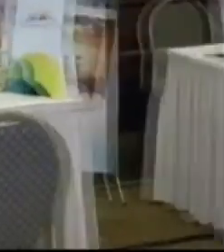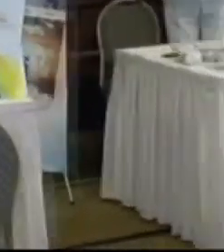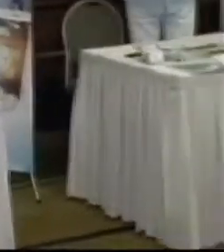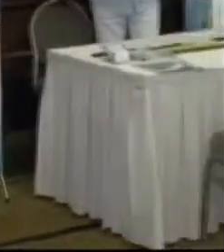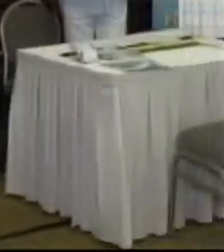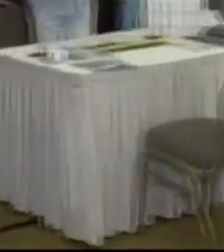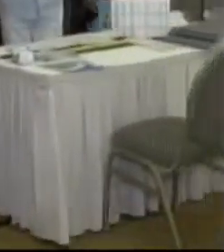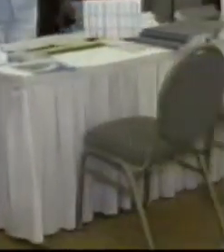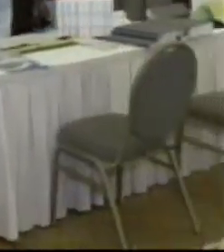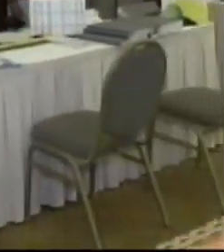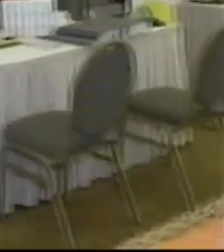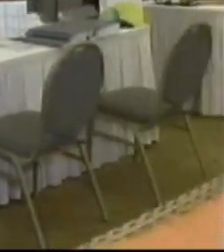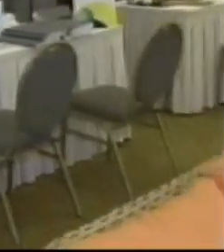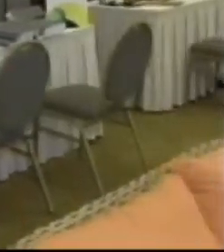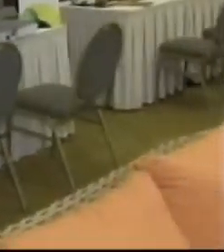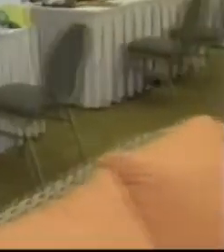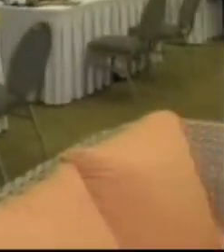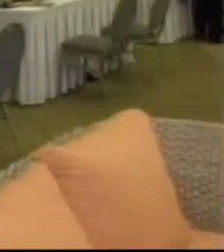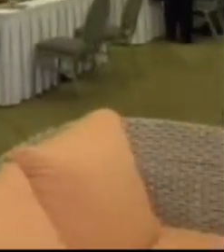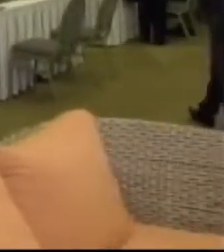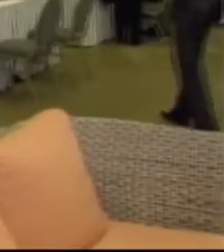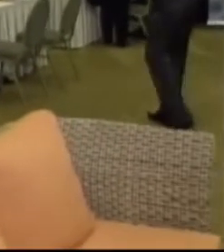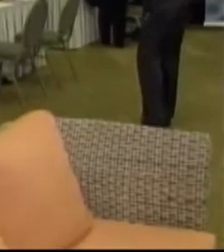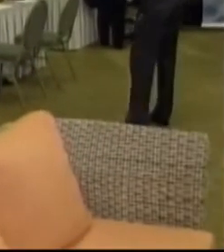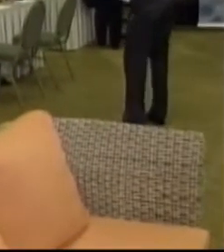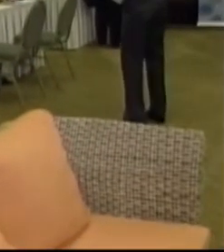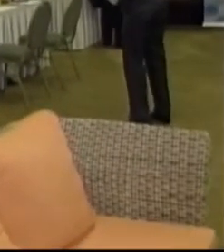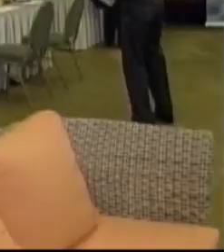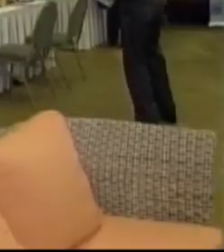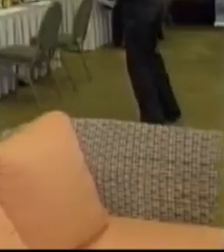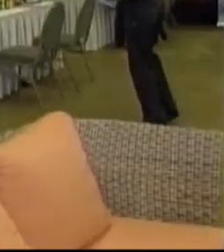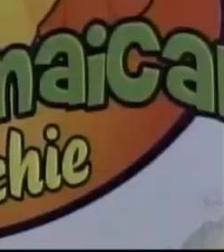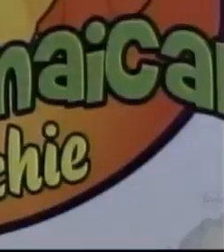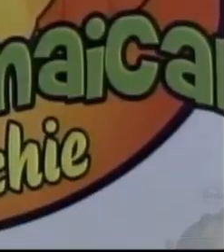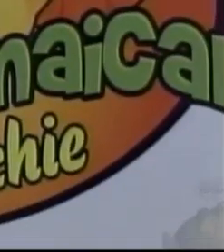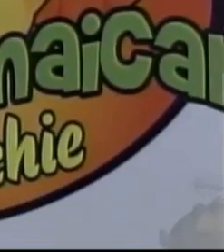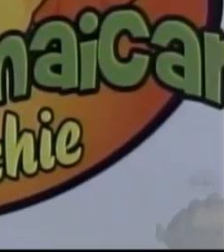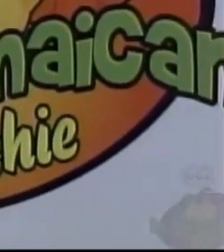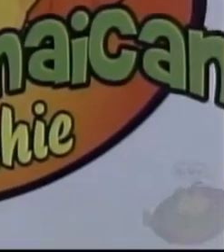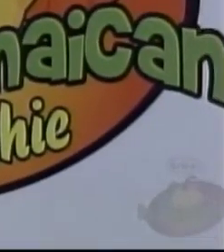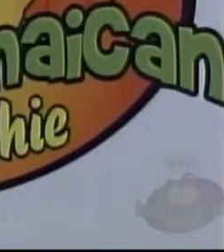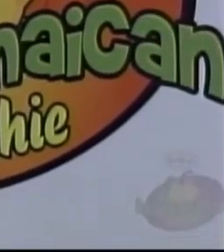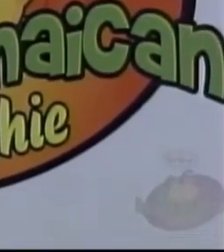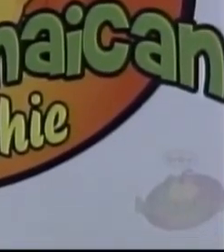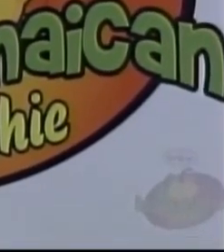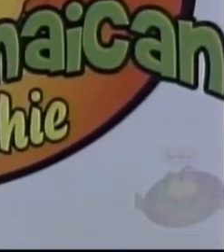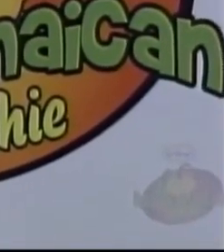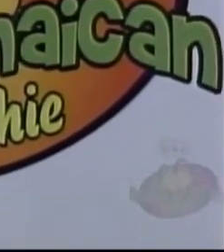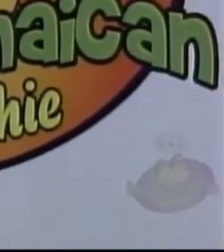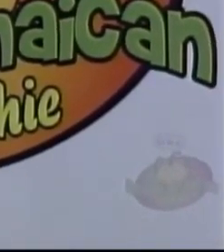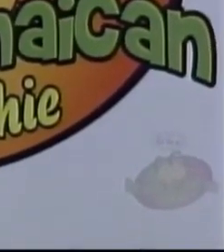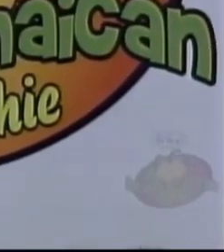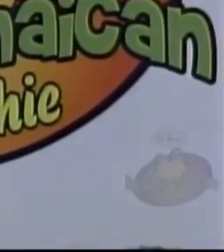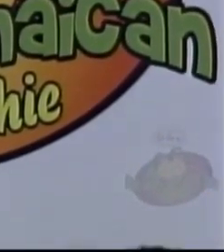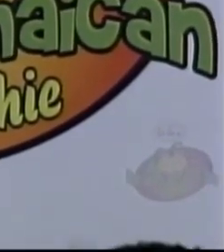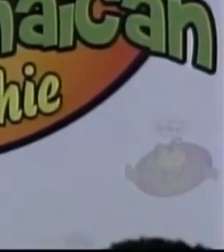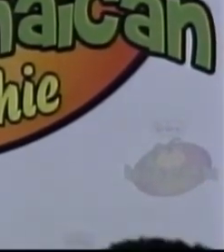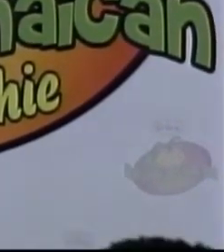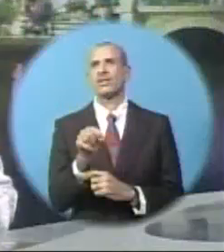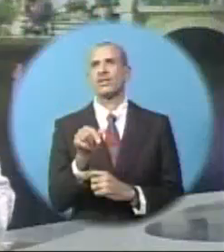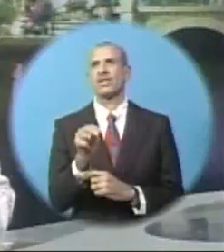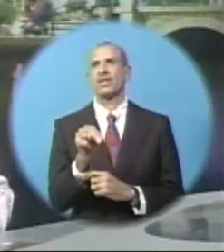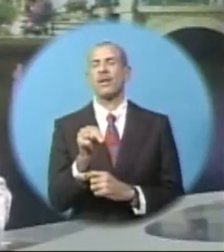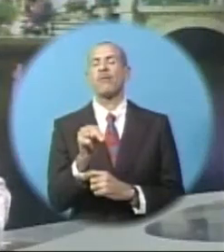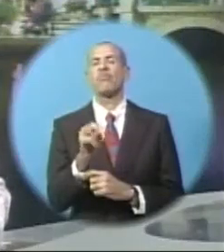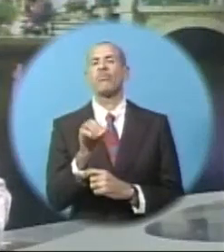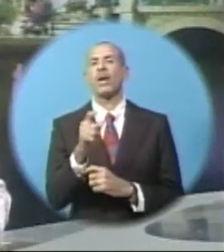got the chance to showcase some of their products, which include coffee, furniture, drinks, food items, and hygienic products.